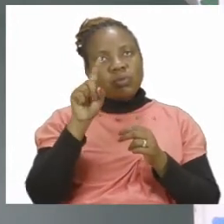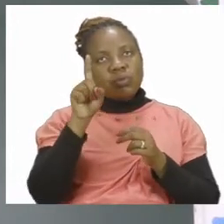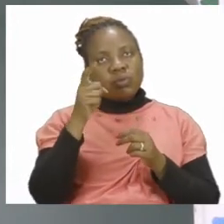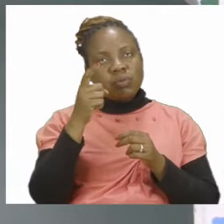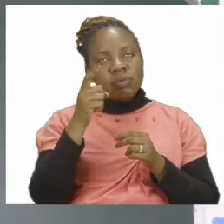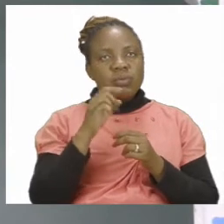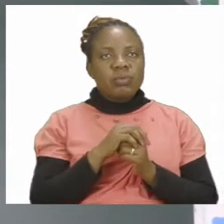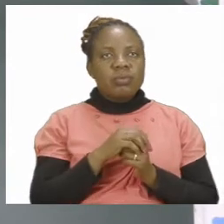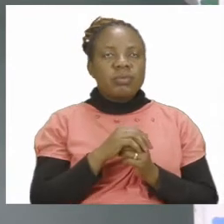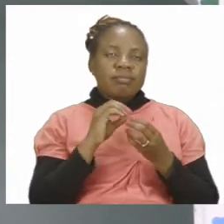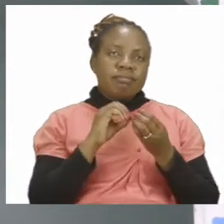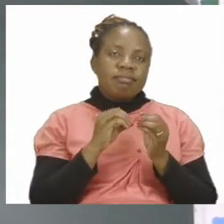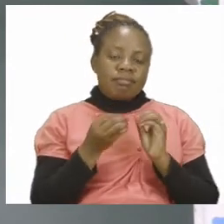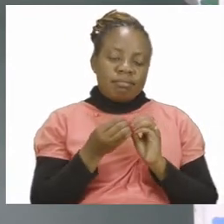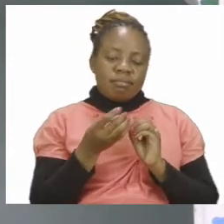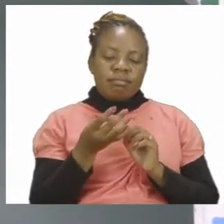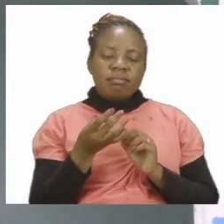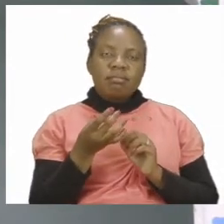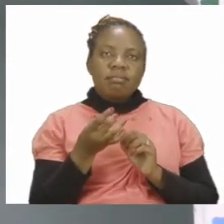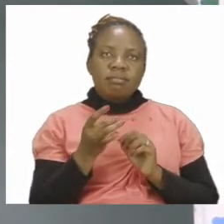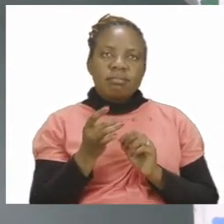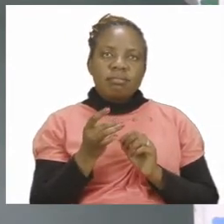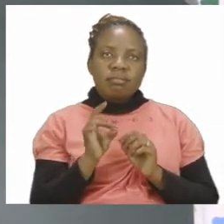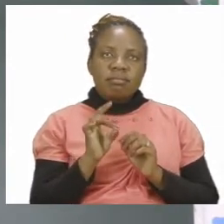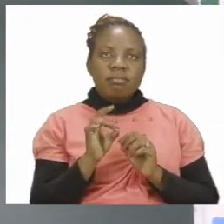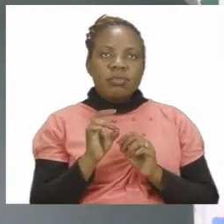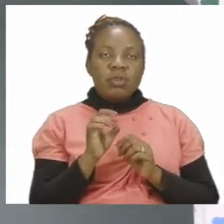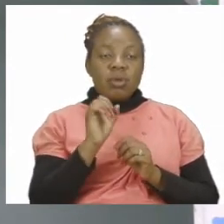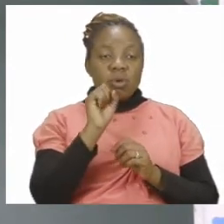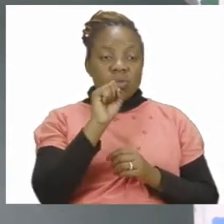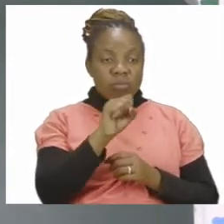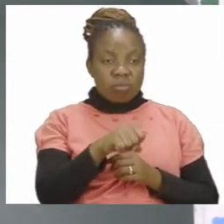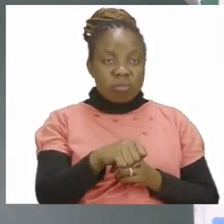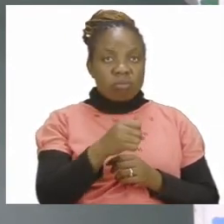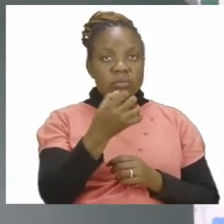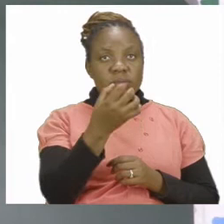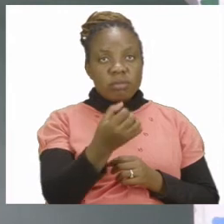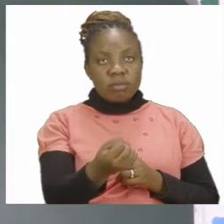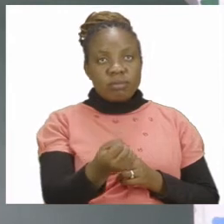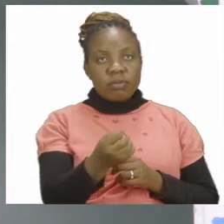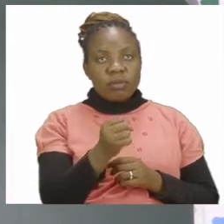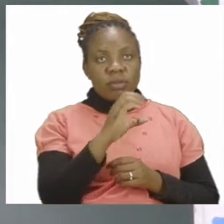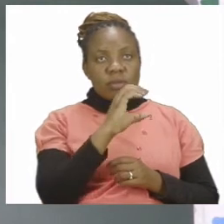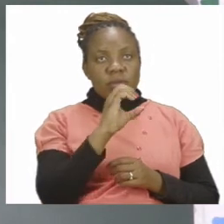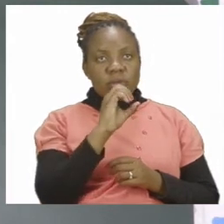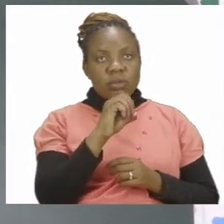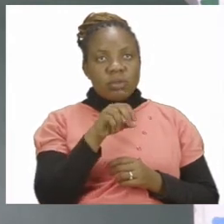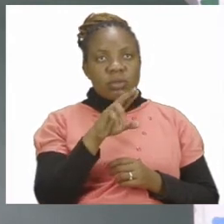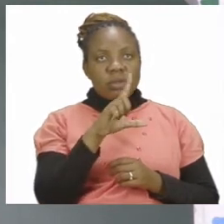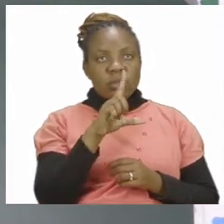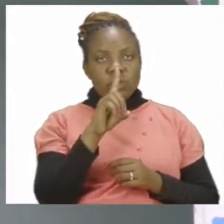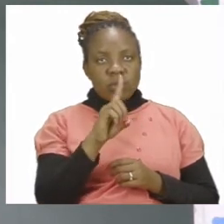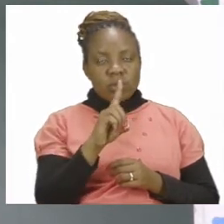Let's quickly do it together. Could have. Could have.